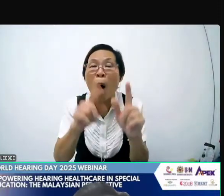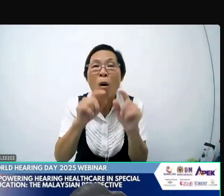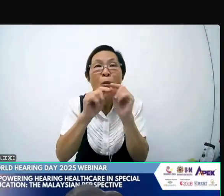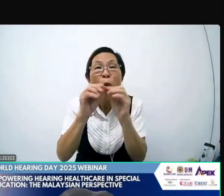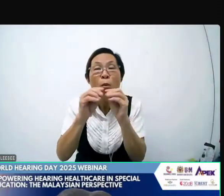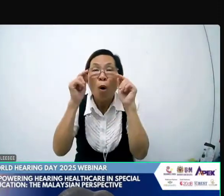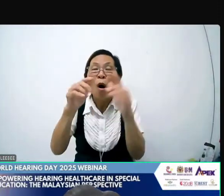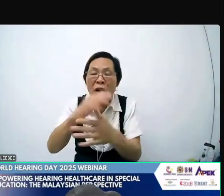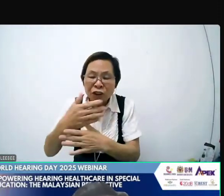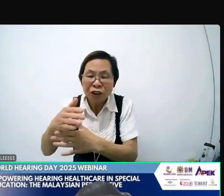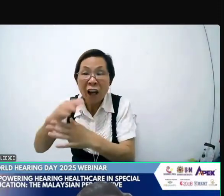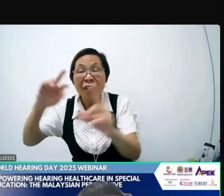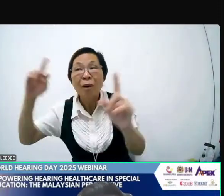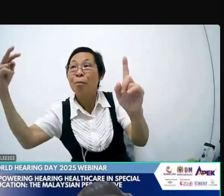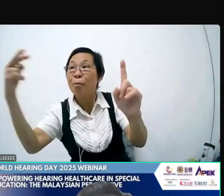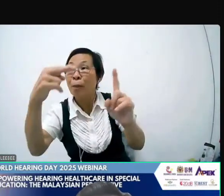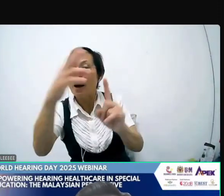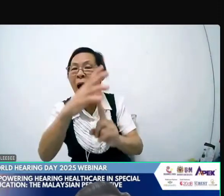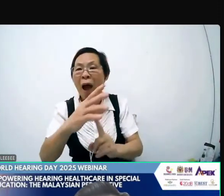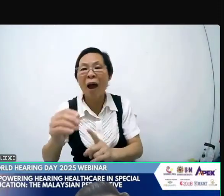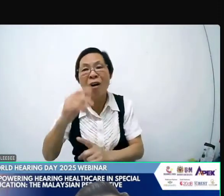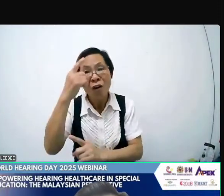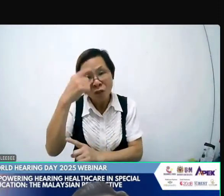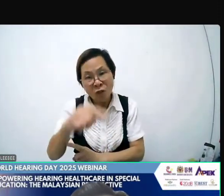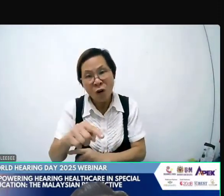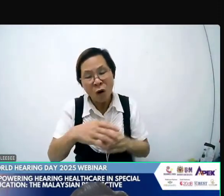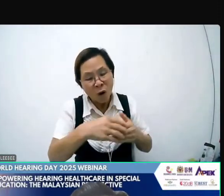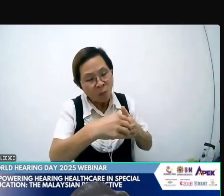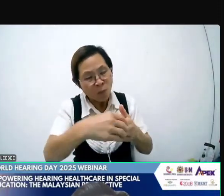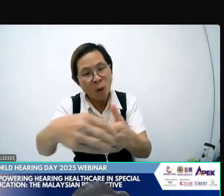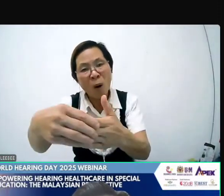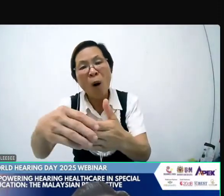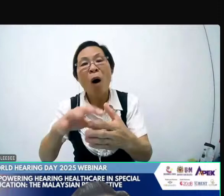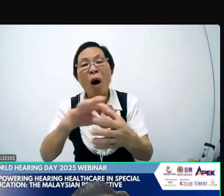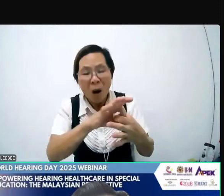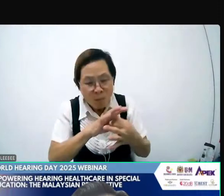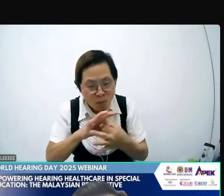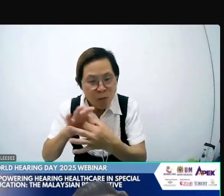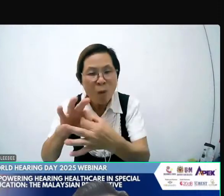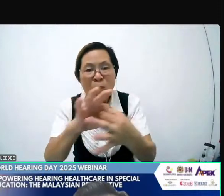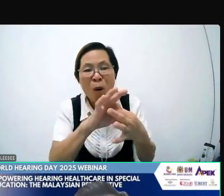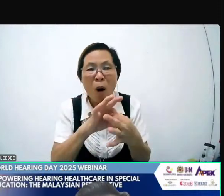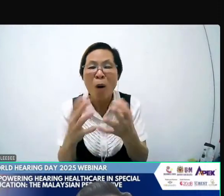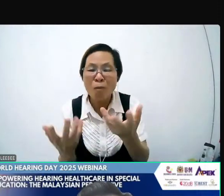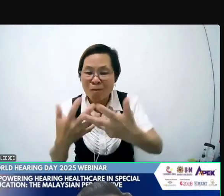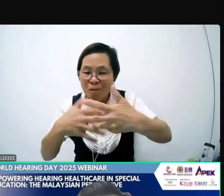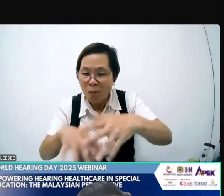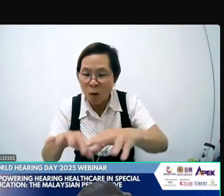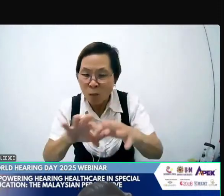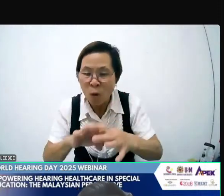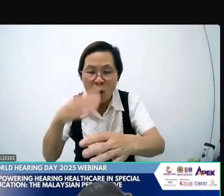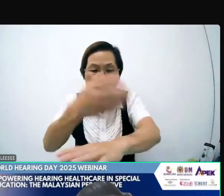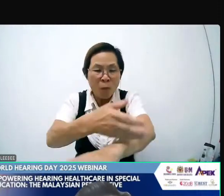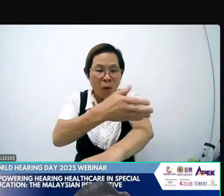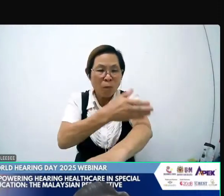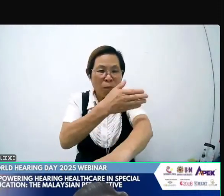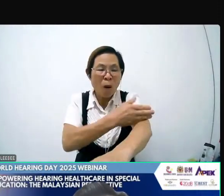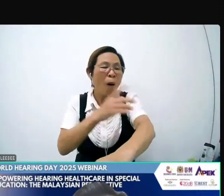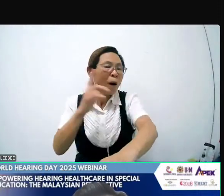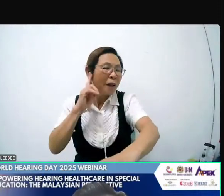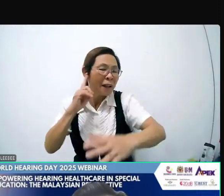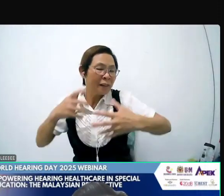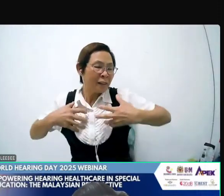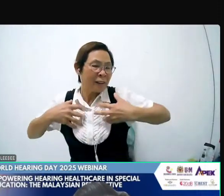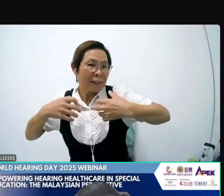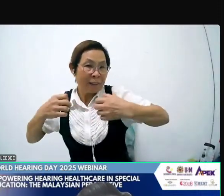best practice, and also fostering a collaborations to improve hearing healthcare, particularly